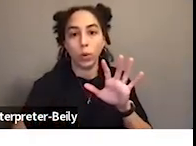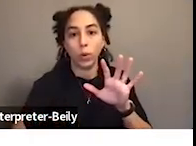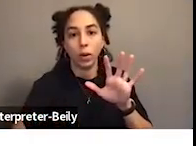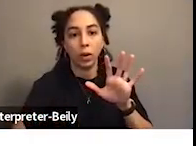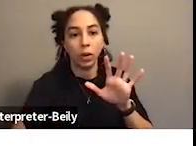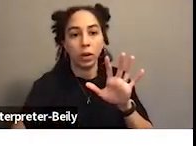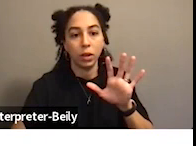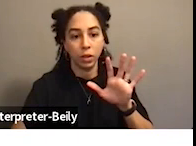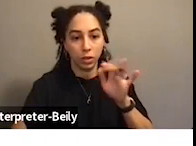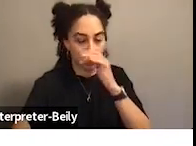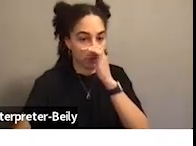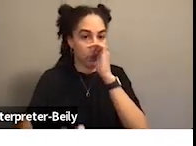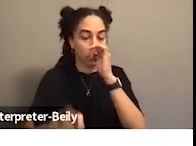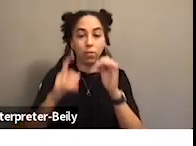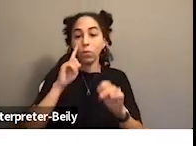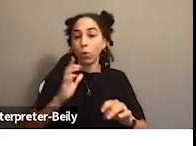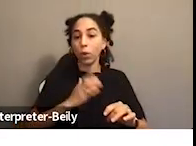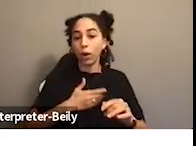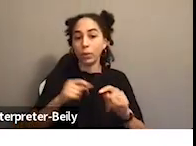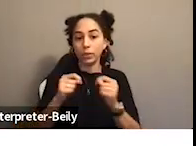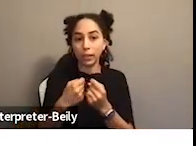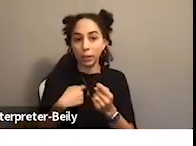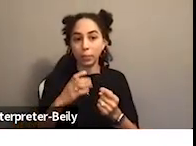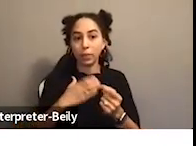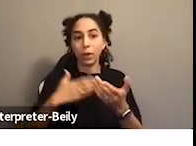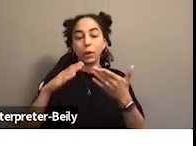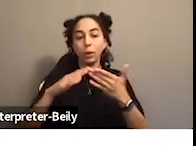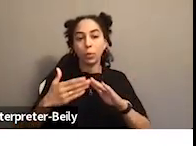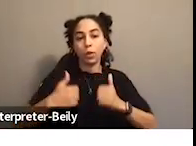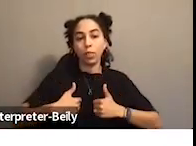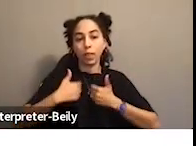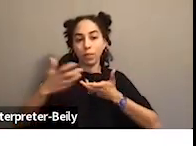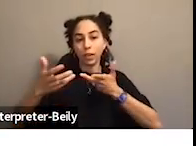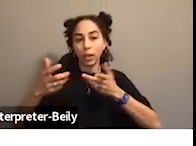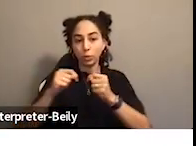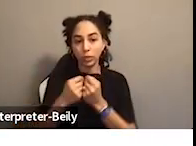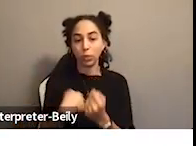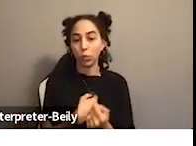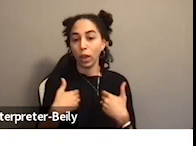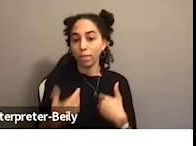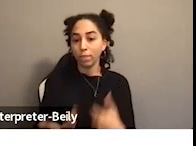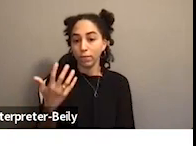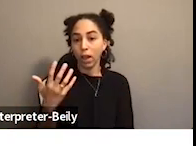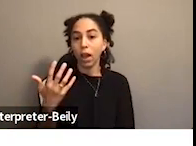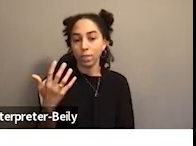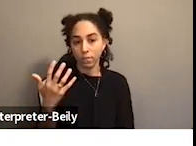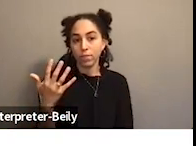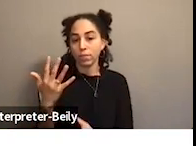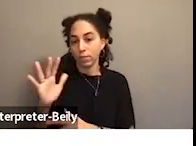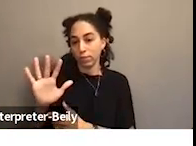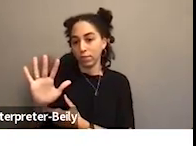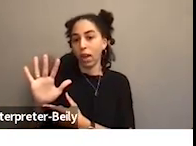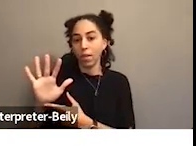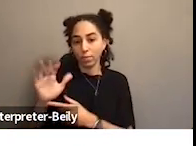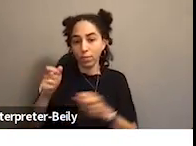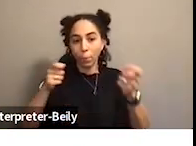our team. And basically, our Community Life Engagement team is regionalized. We have 5 Community Life Engagement project